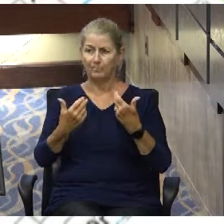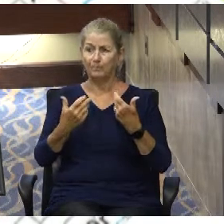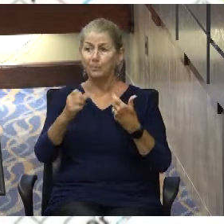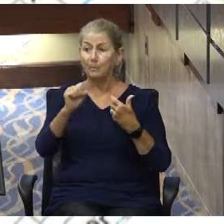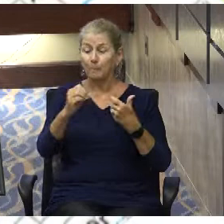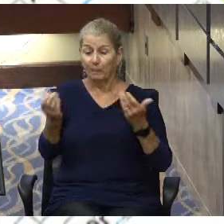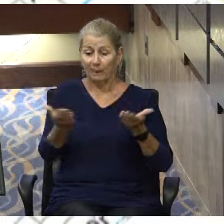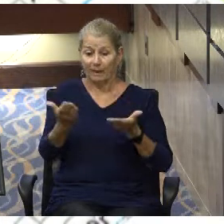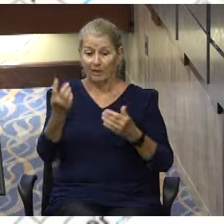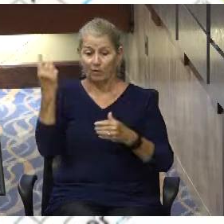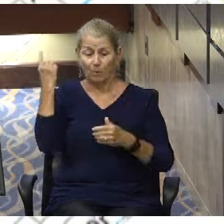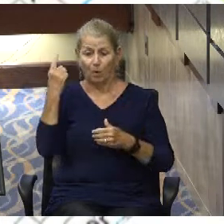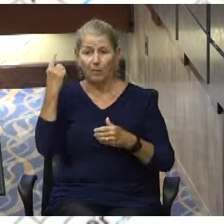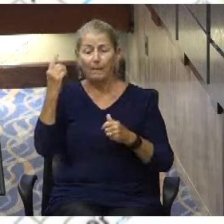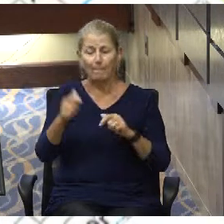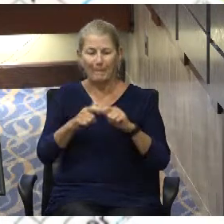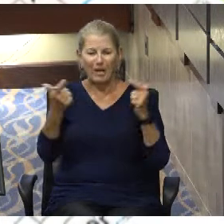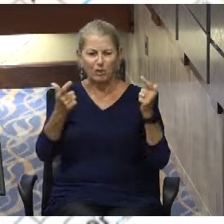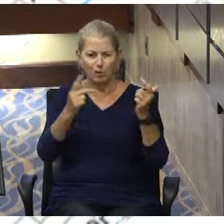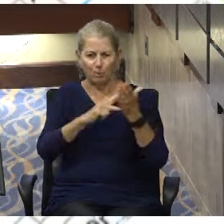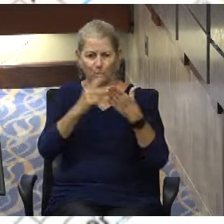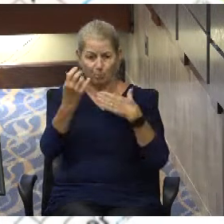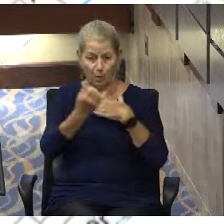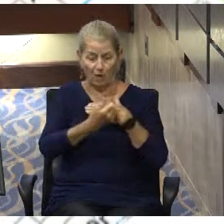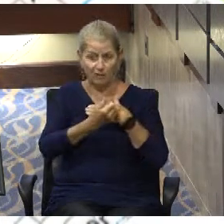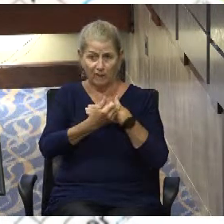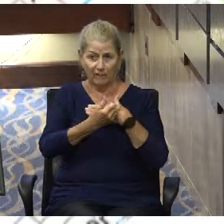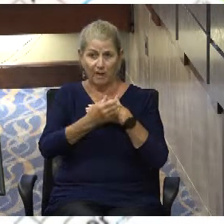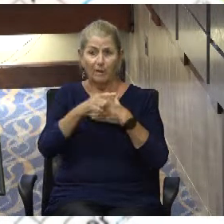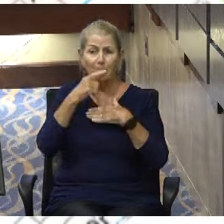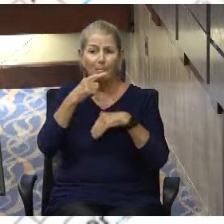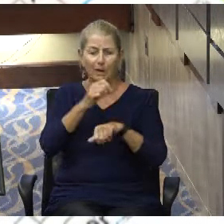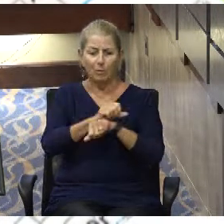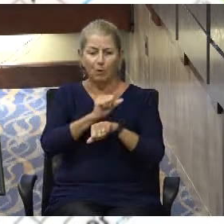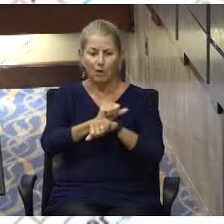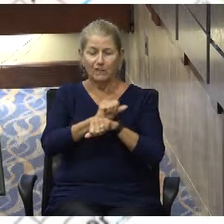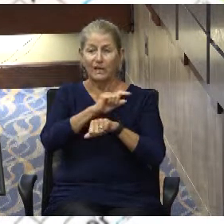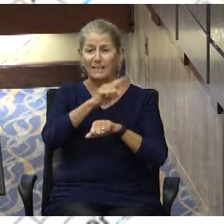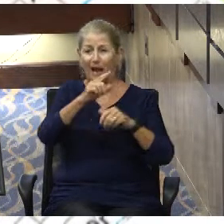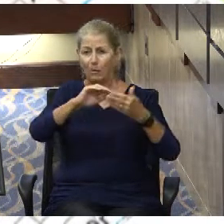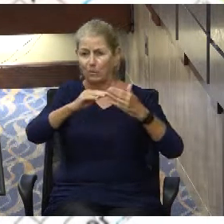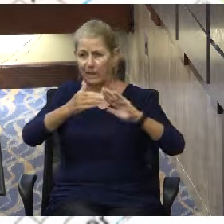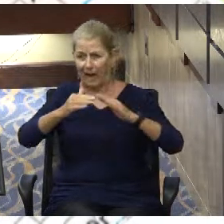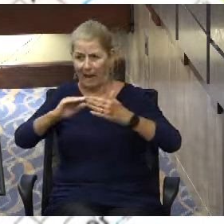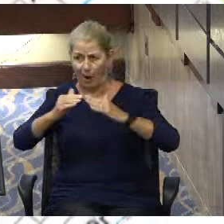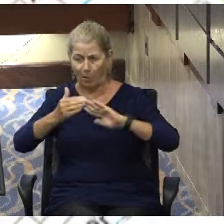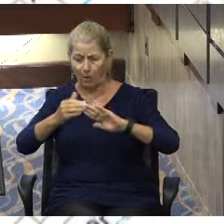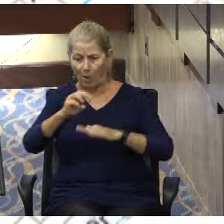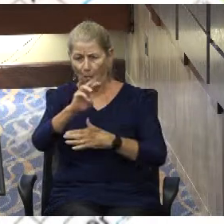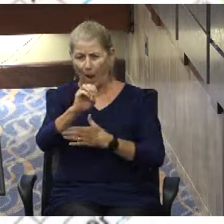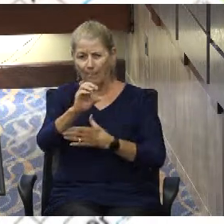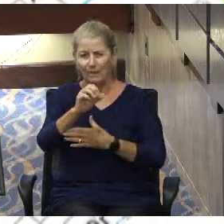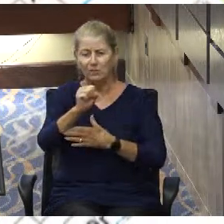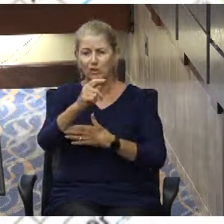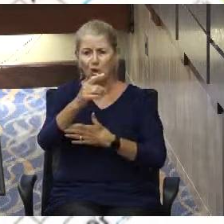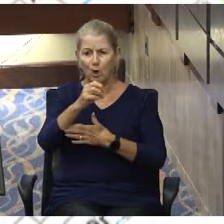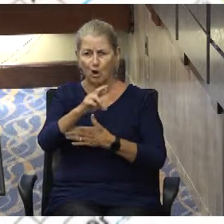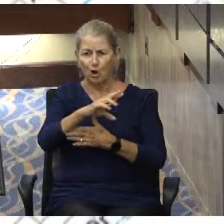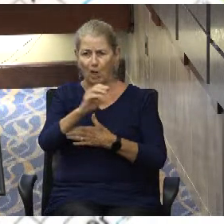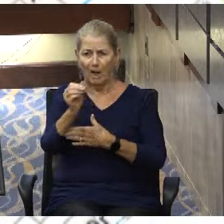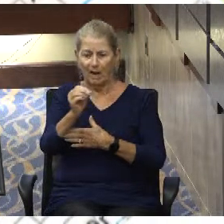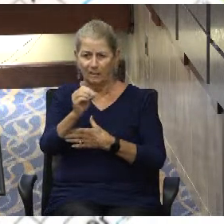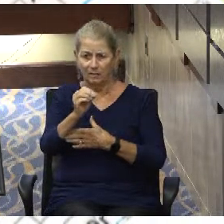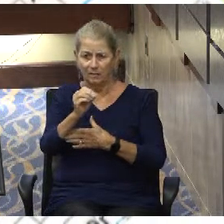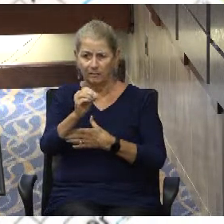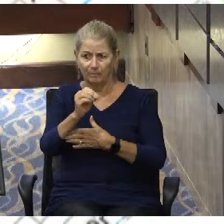So here are our major projects for public works: downtown, Dutton, Webster, Fifth, Washington, and